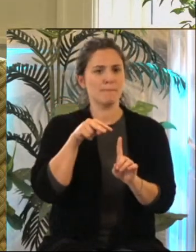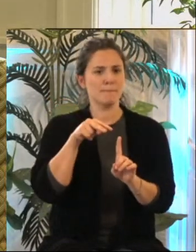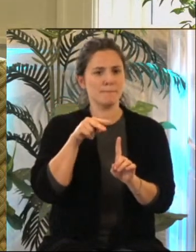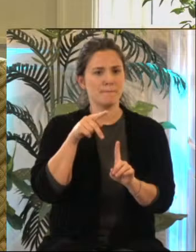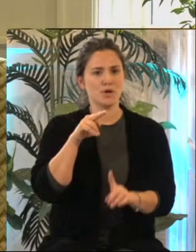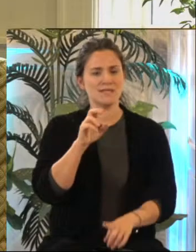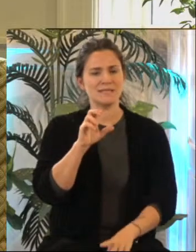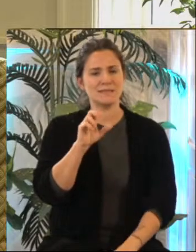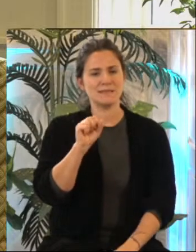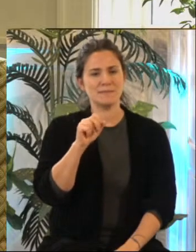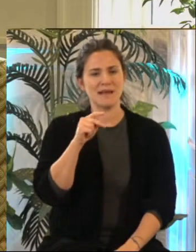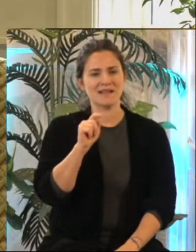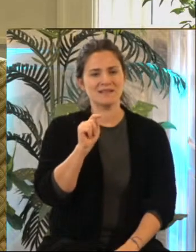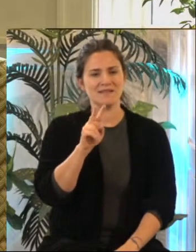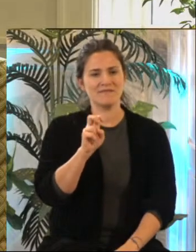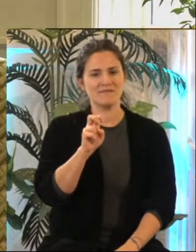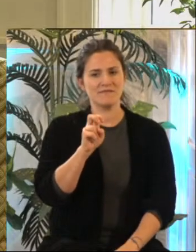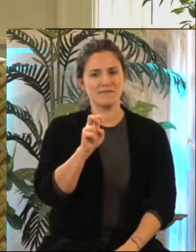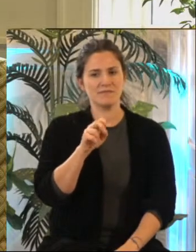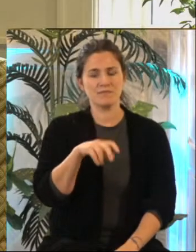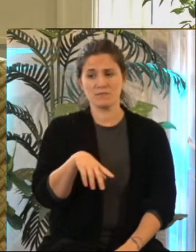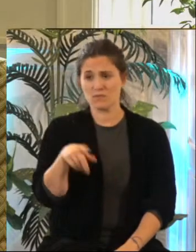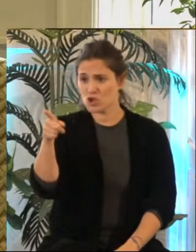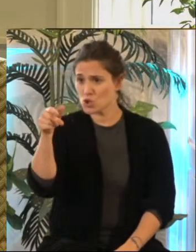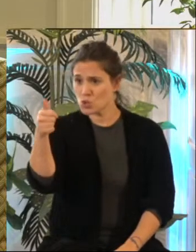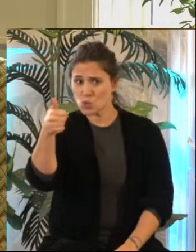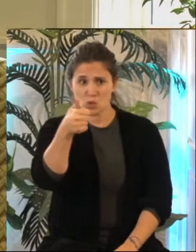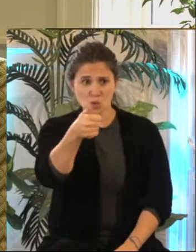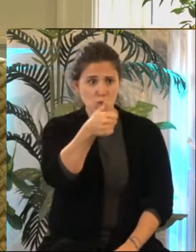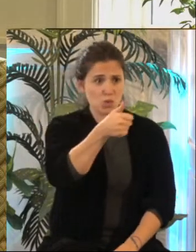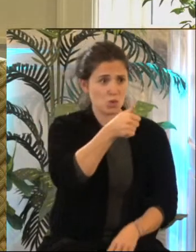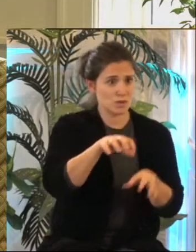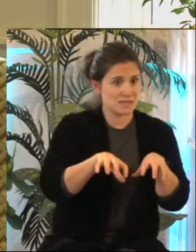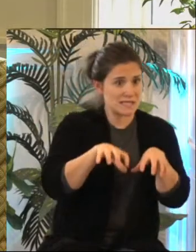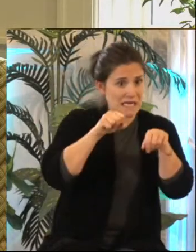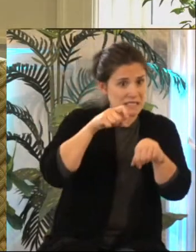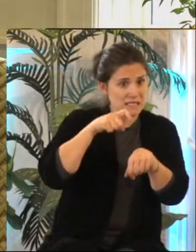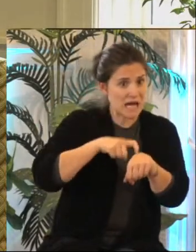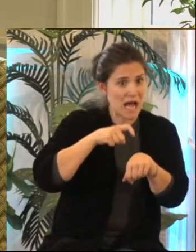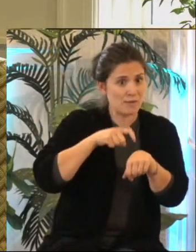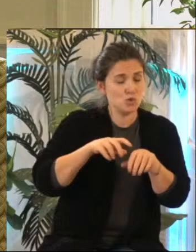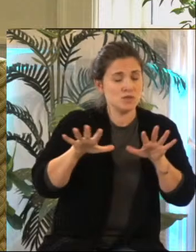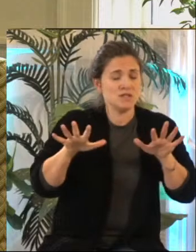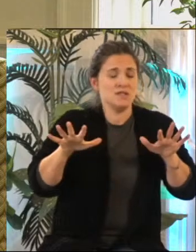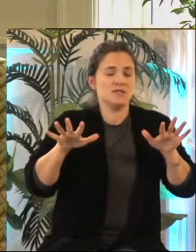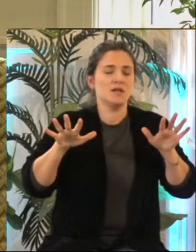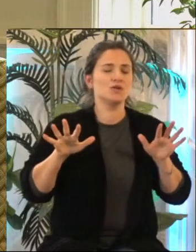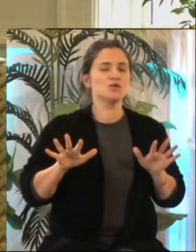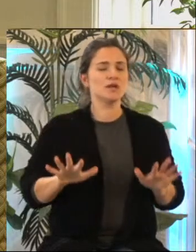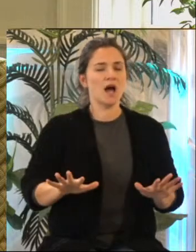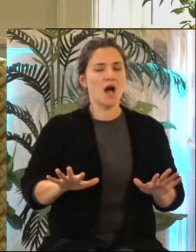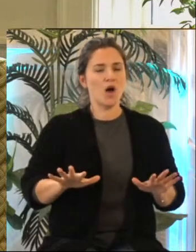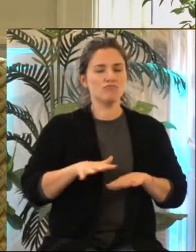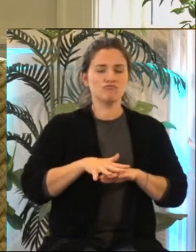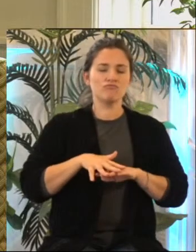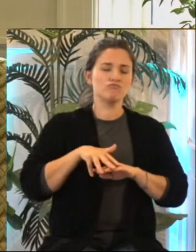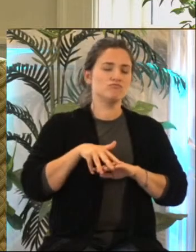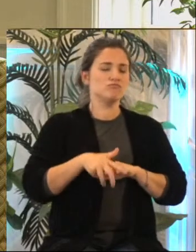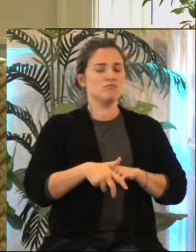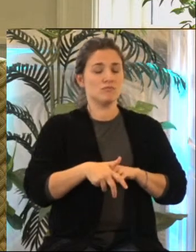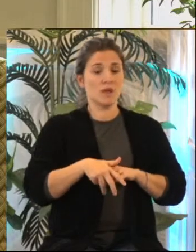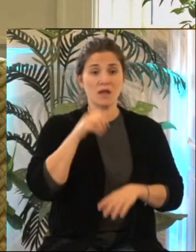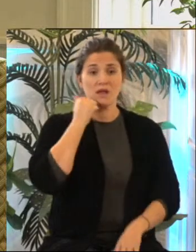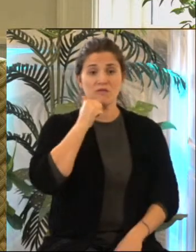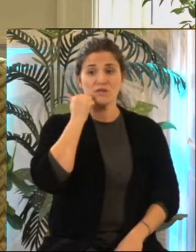like these. Are you taking time to center down at least once every day? Because it's really important right now. In